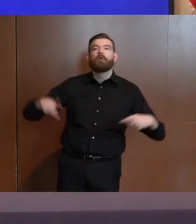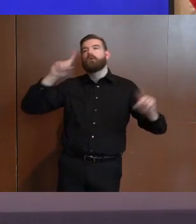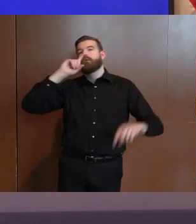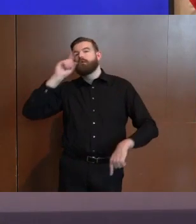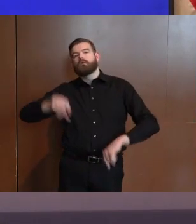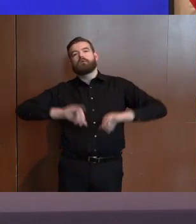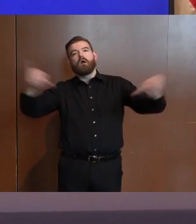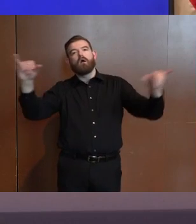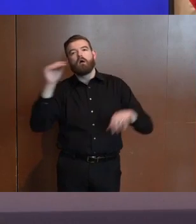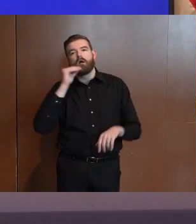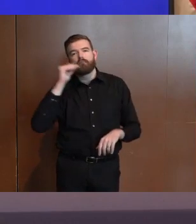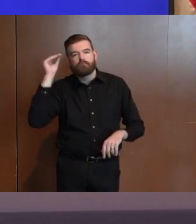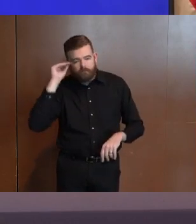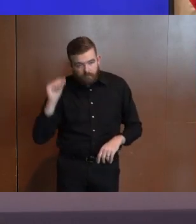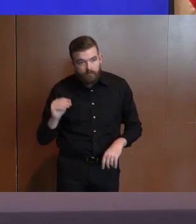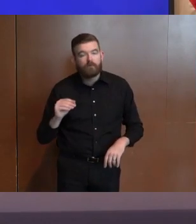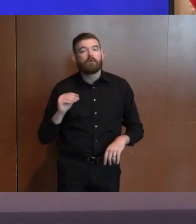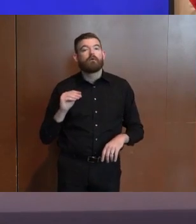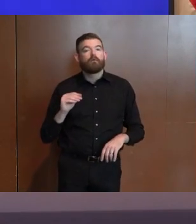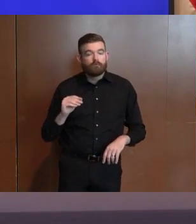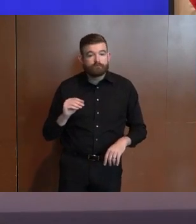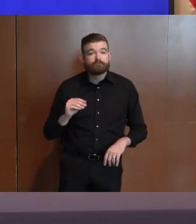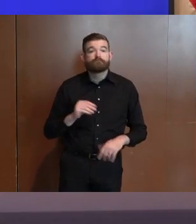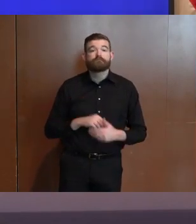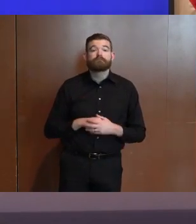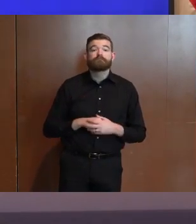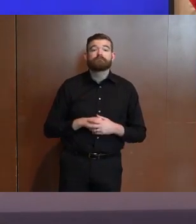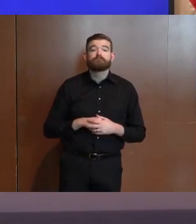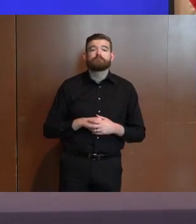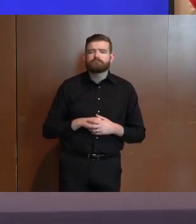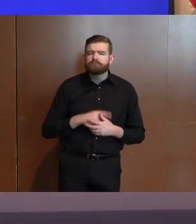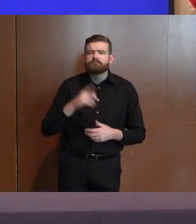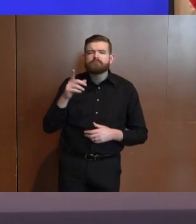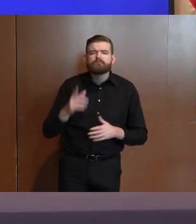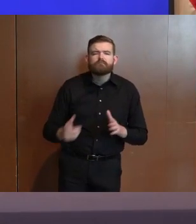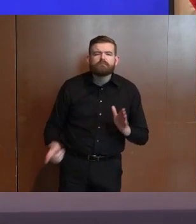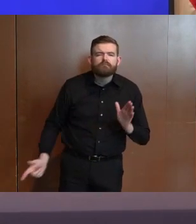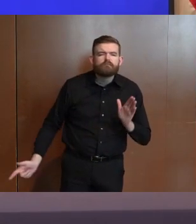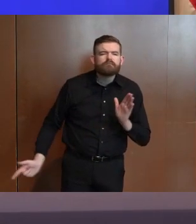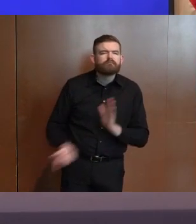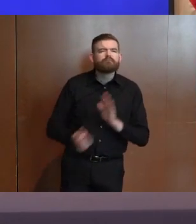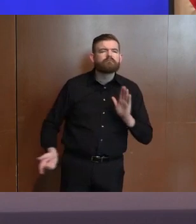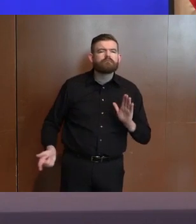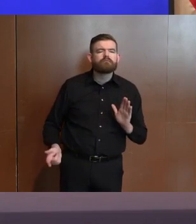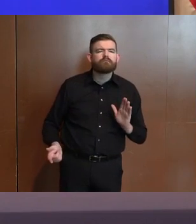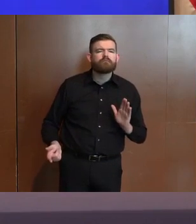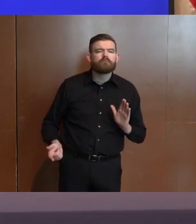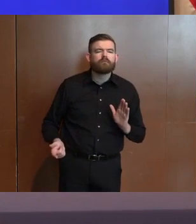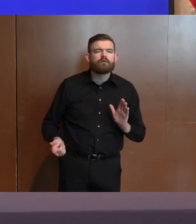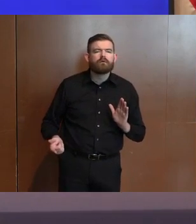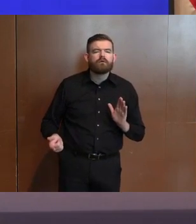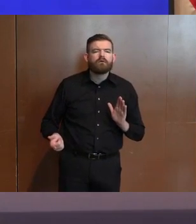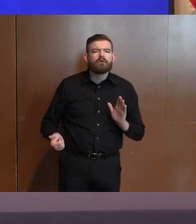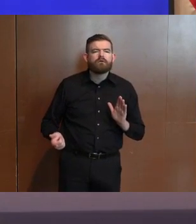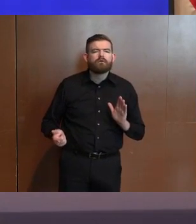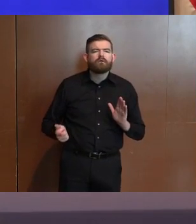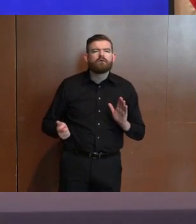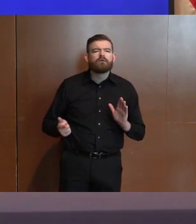your comments yesterday about banning lowest common denominators from coming to New Jersey. How